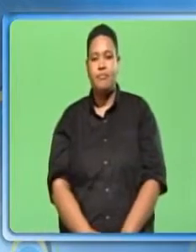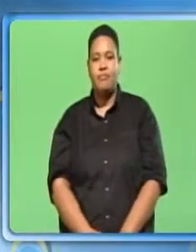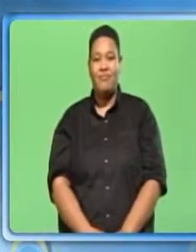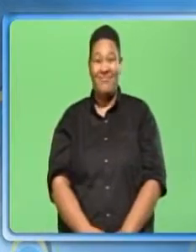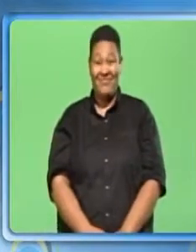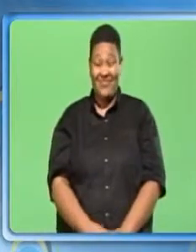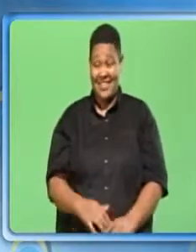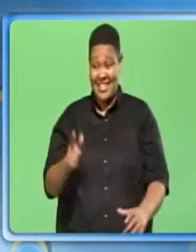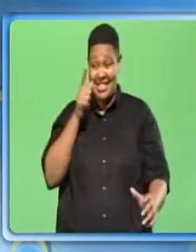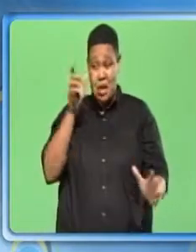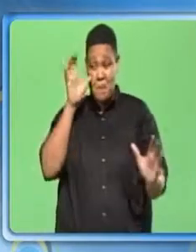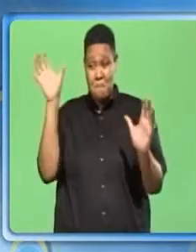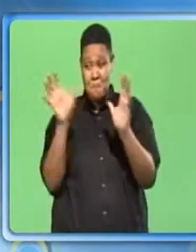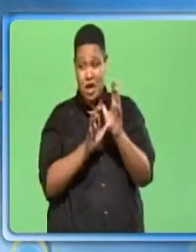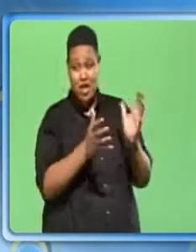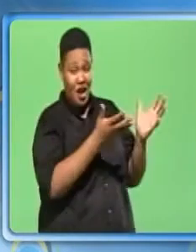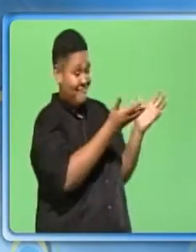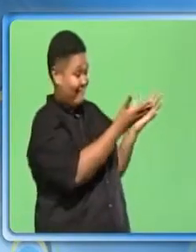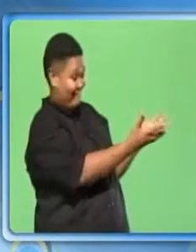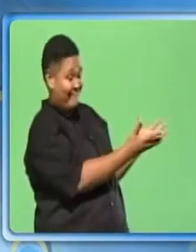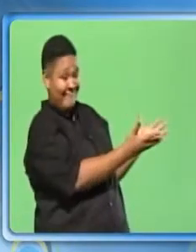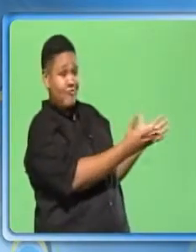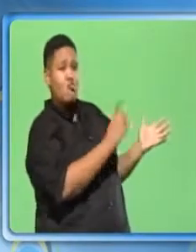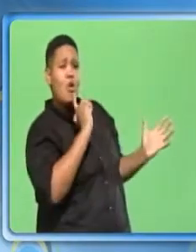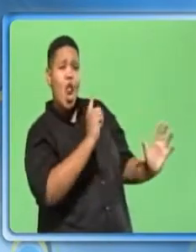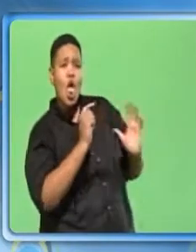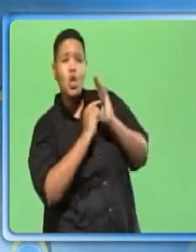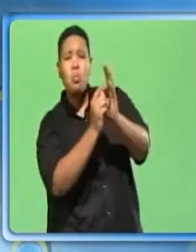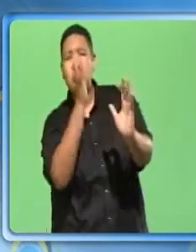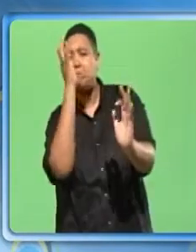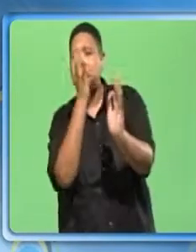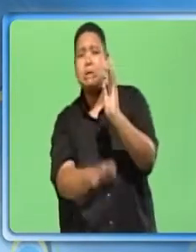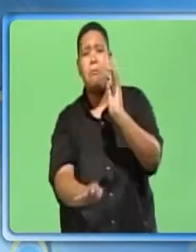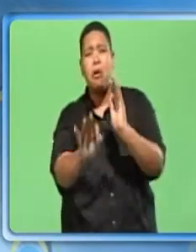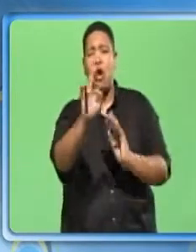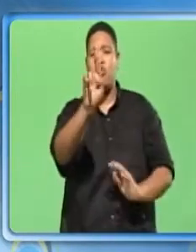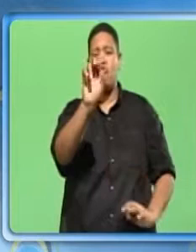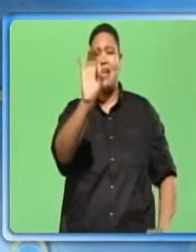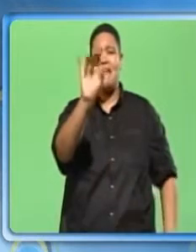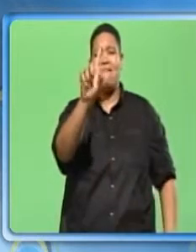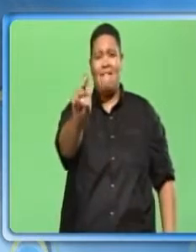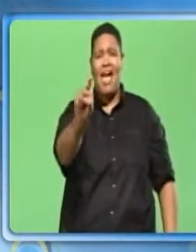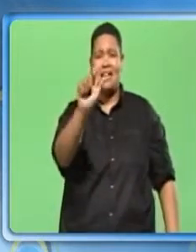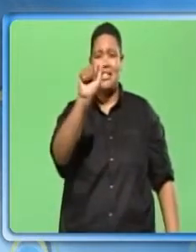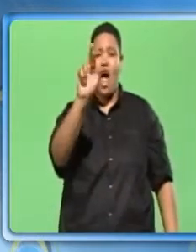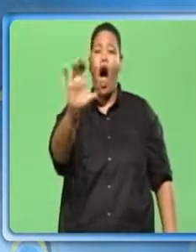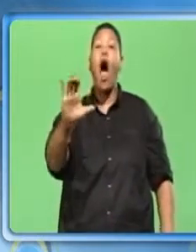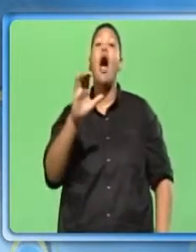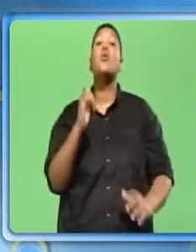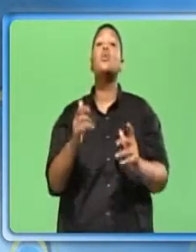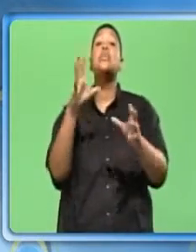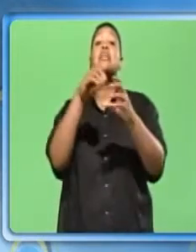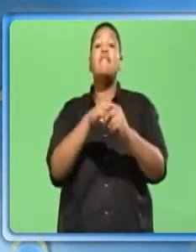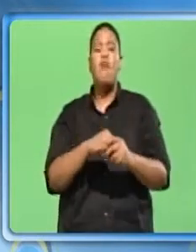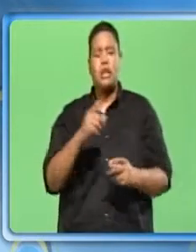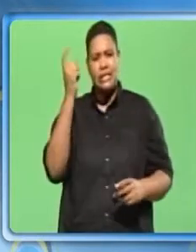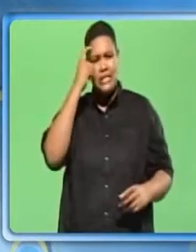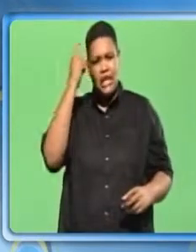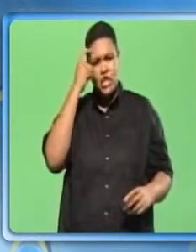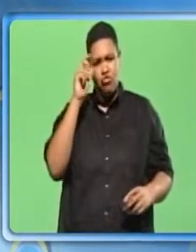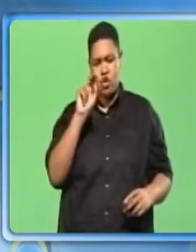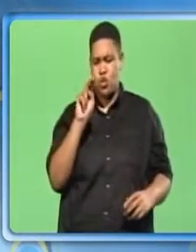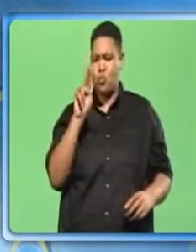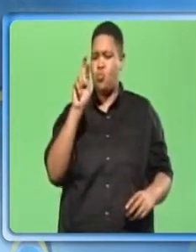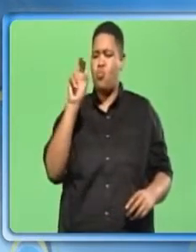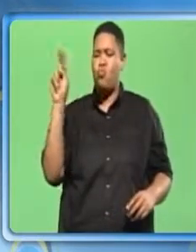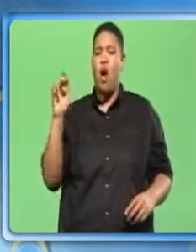The diagram seen here shows a simple reflex arc, which involves the sensory neuron,